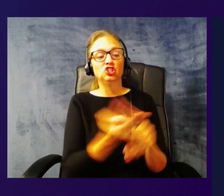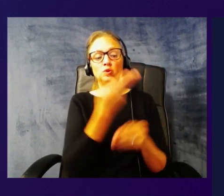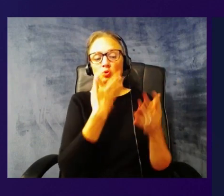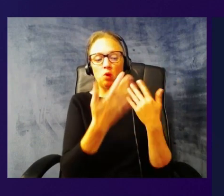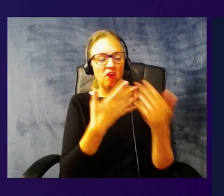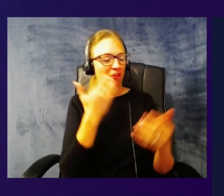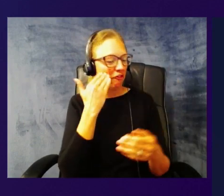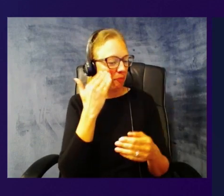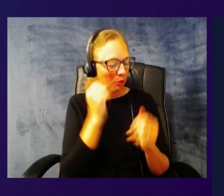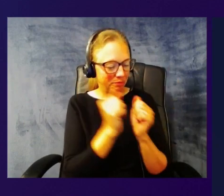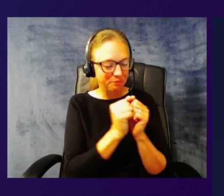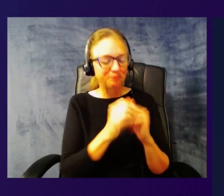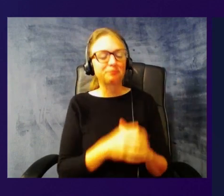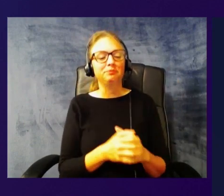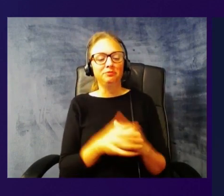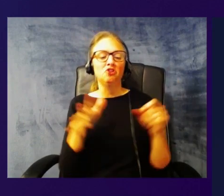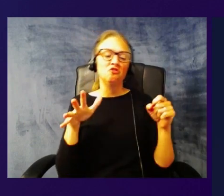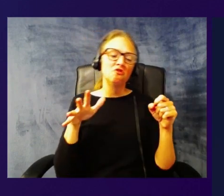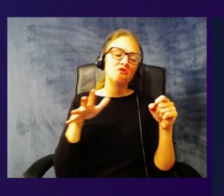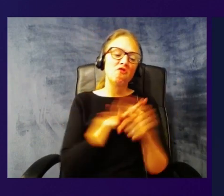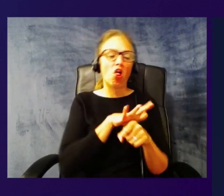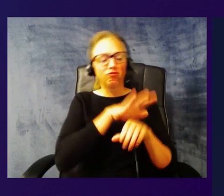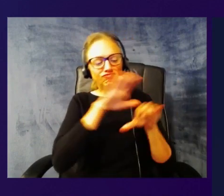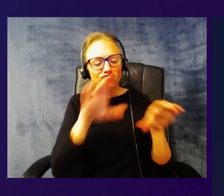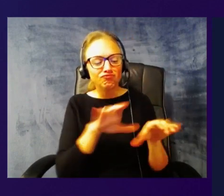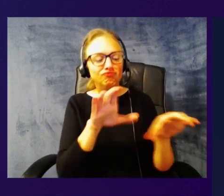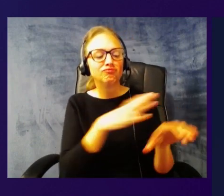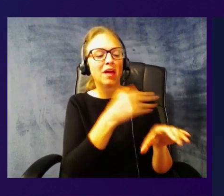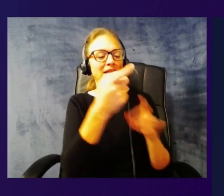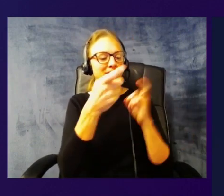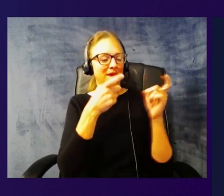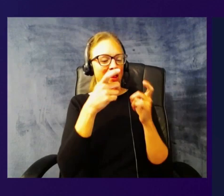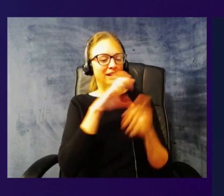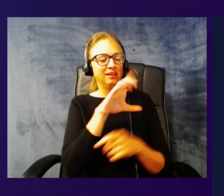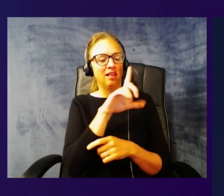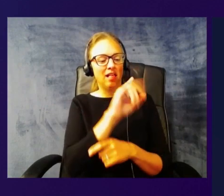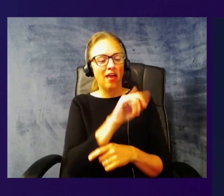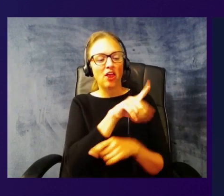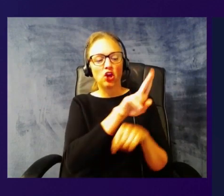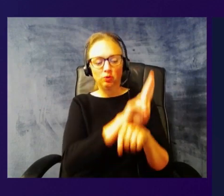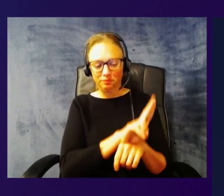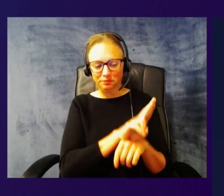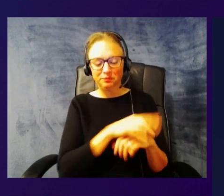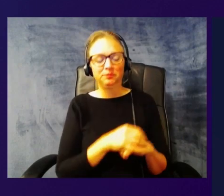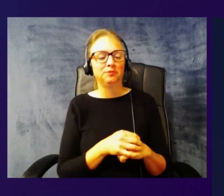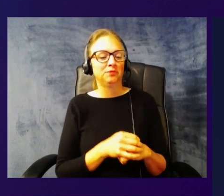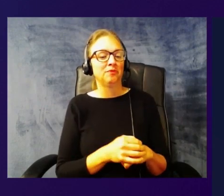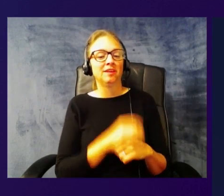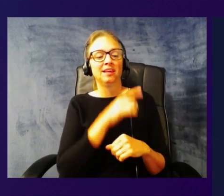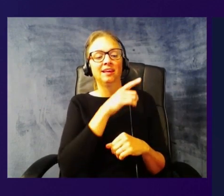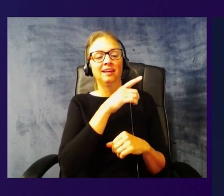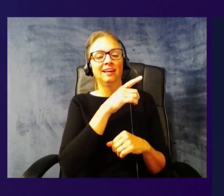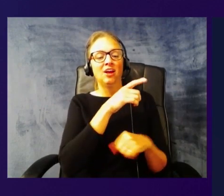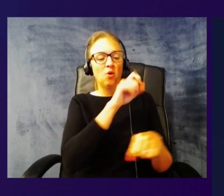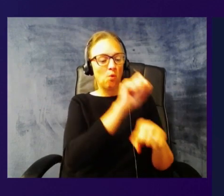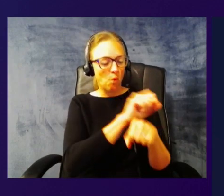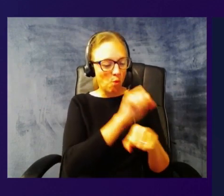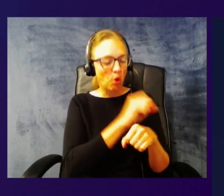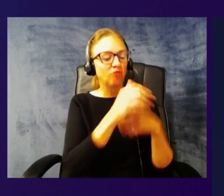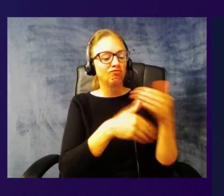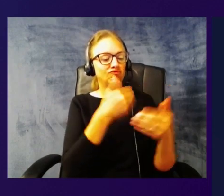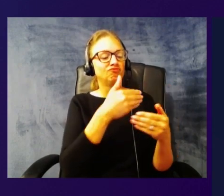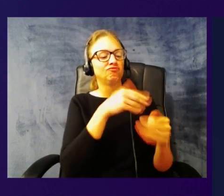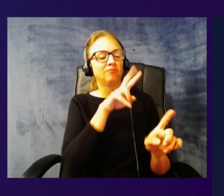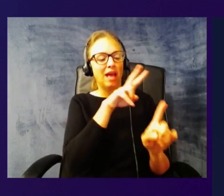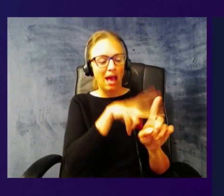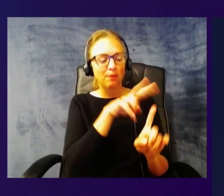essentially get the full capabilities and even the management CLIs that they're used to, and that they've built workflows and applications around